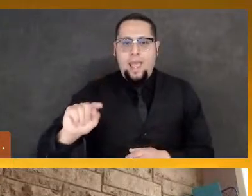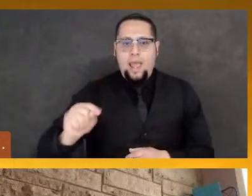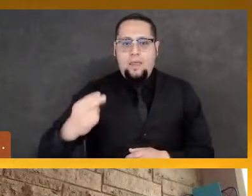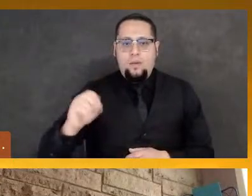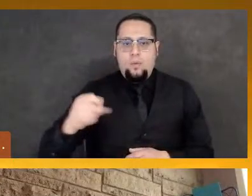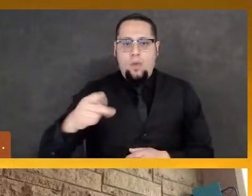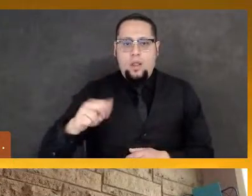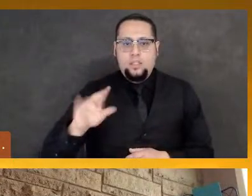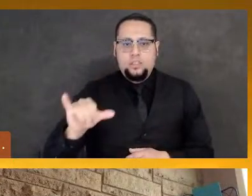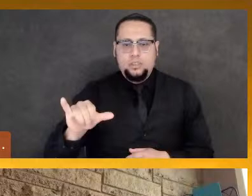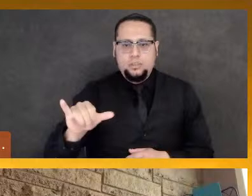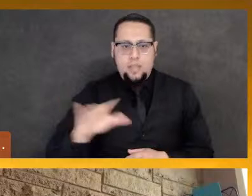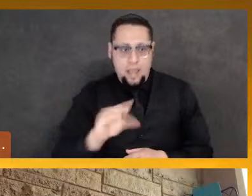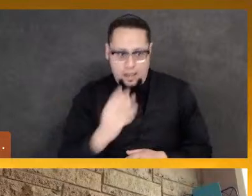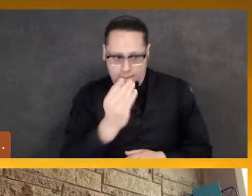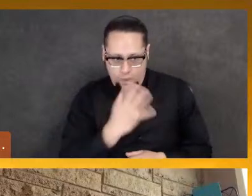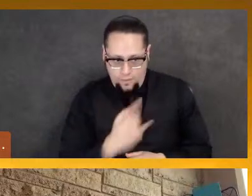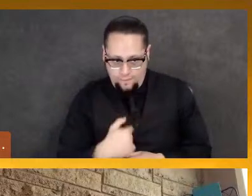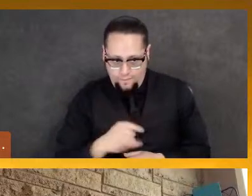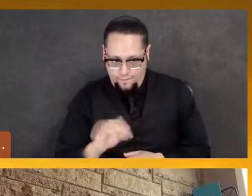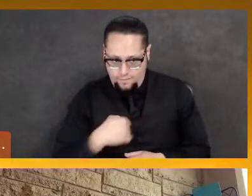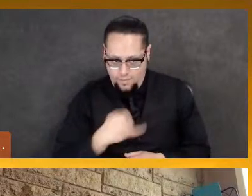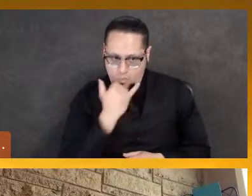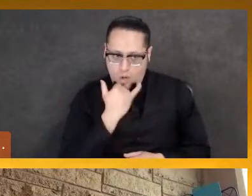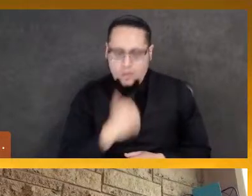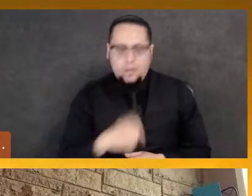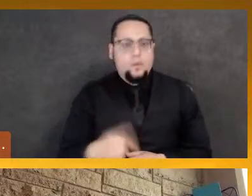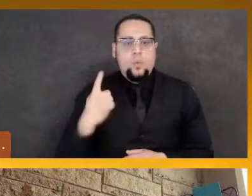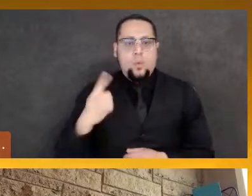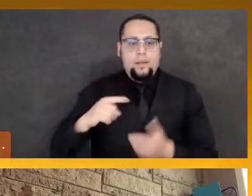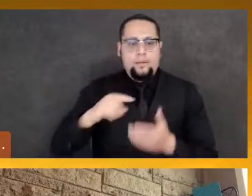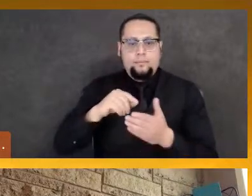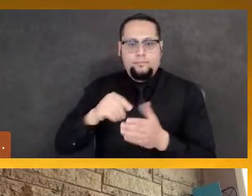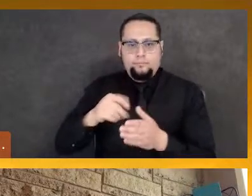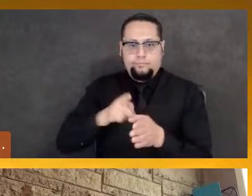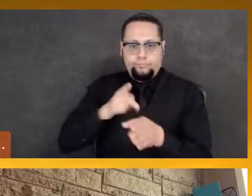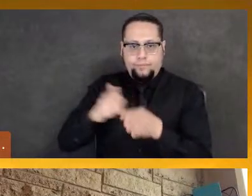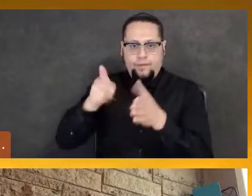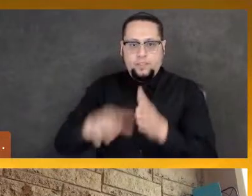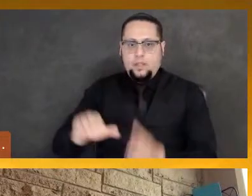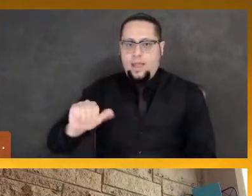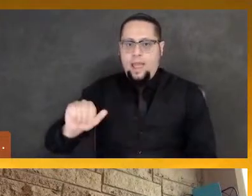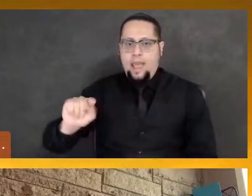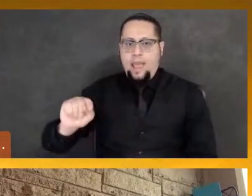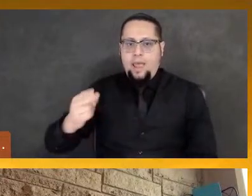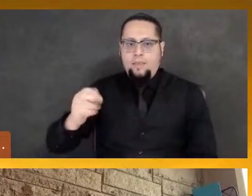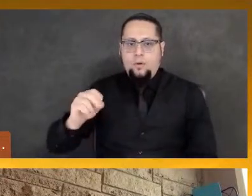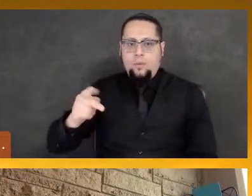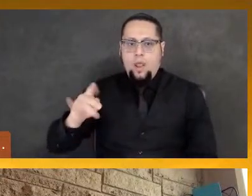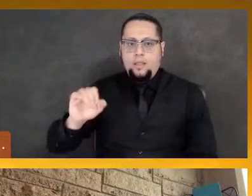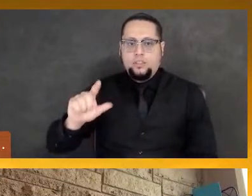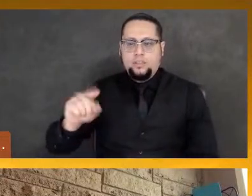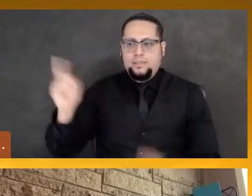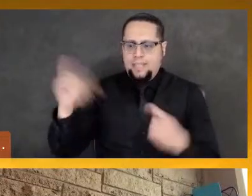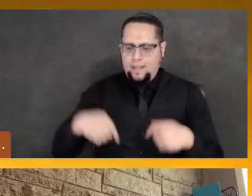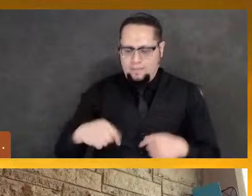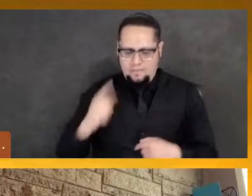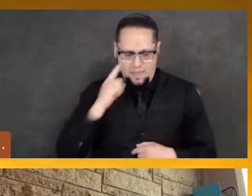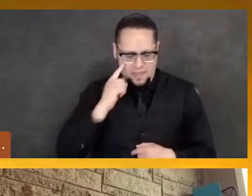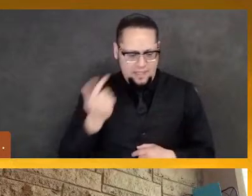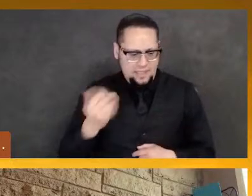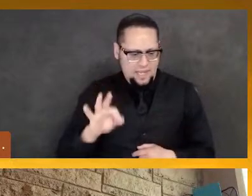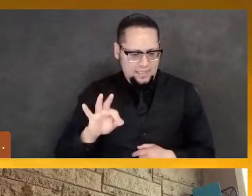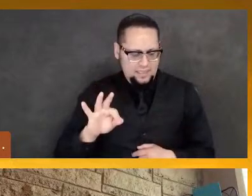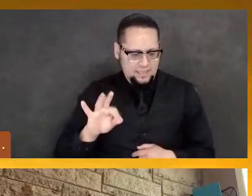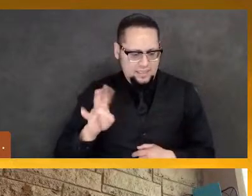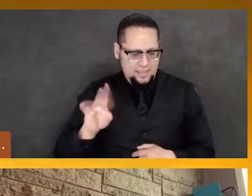correct me if I'm getting this wrong, but as I understand it, there was an anthropologist who was here in San Antonio in the 70s and wrote a